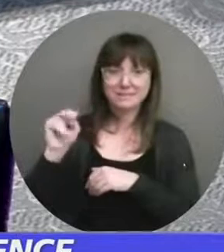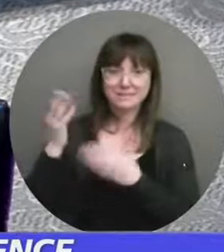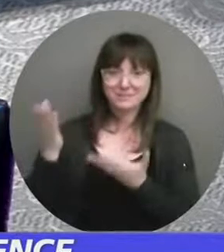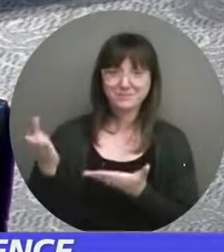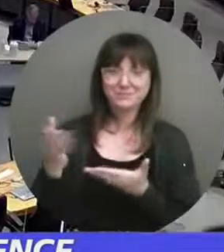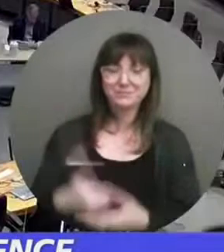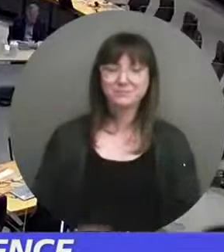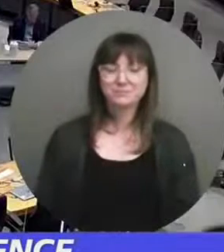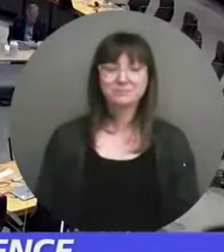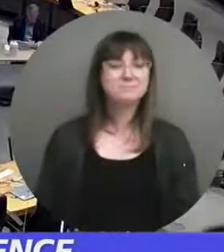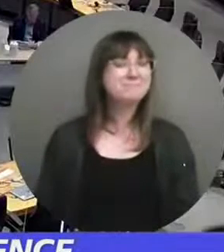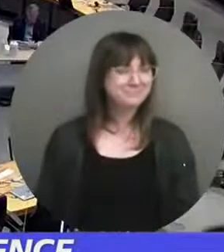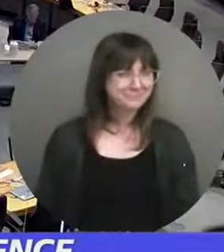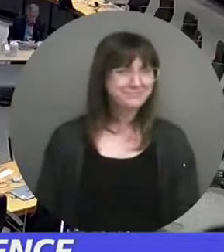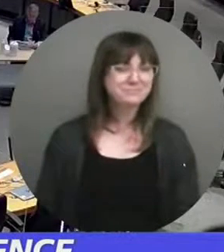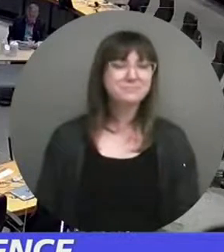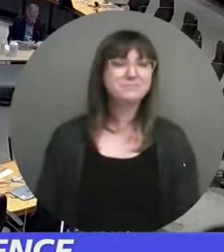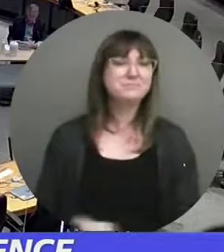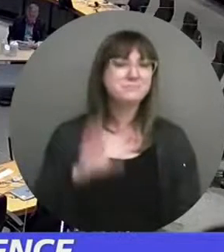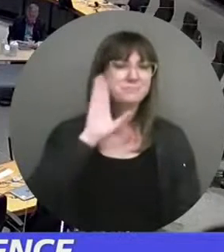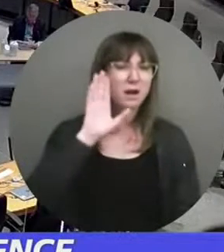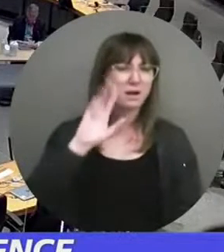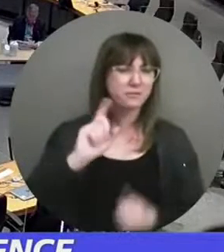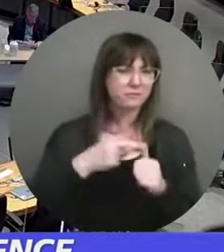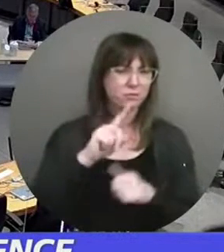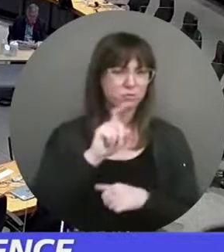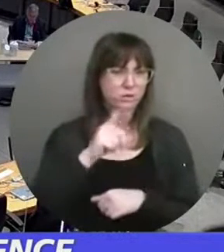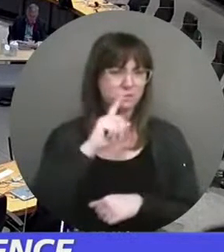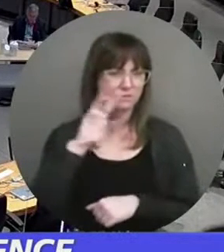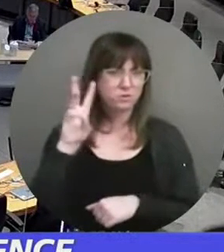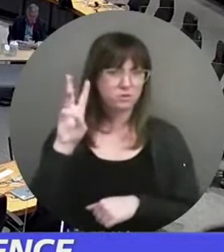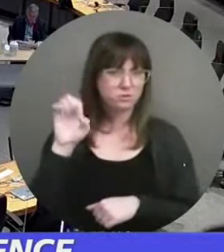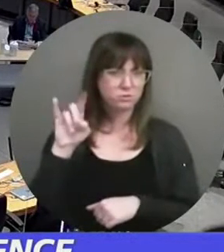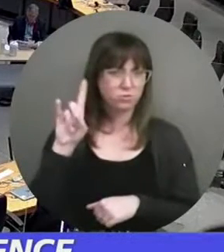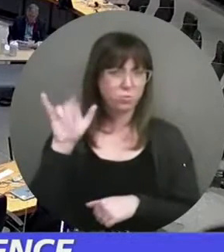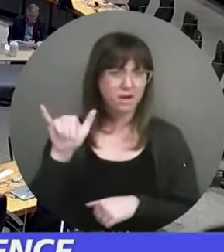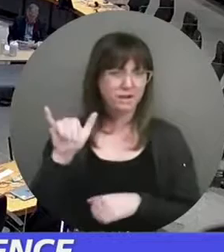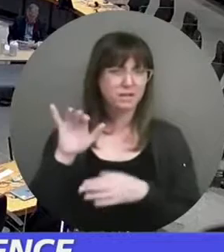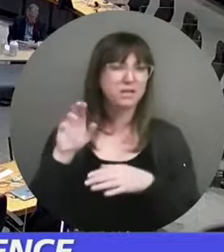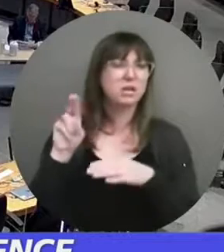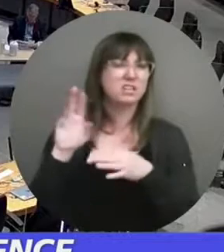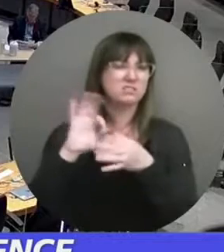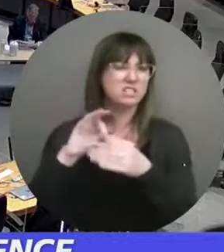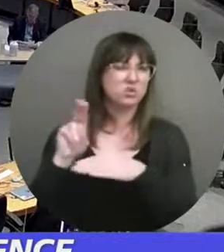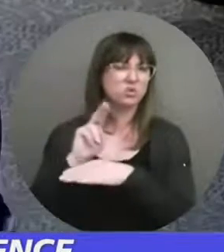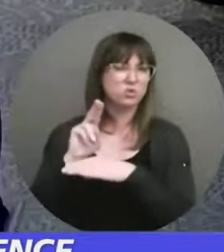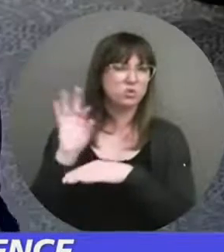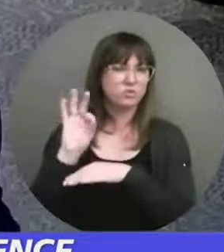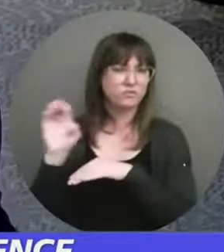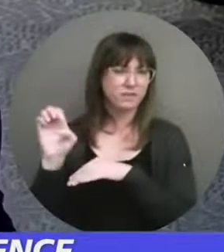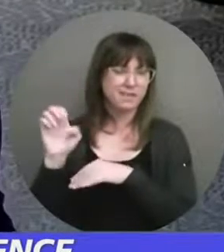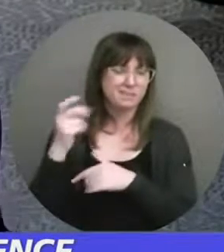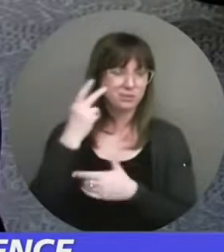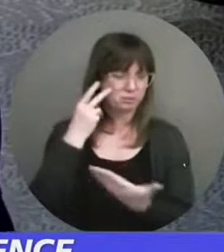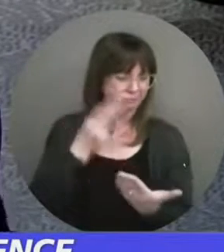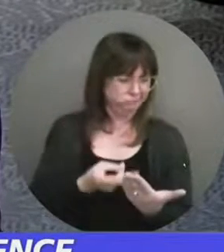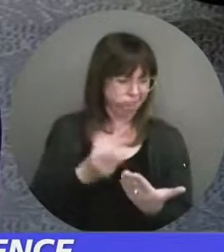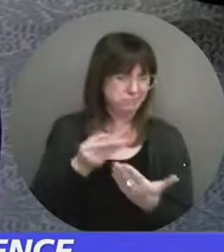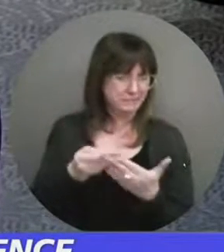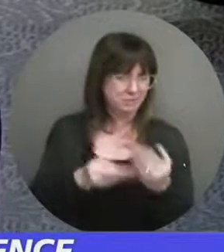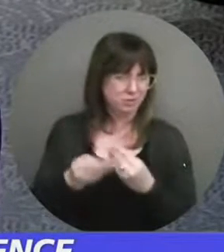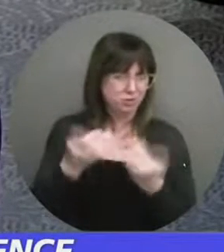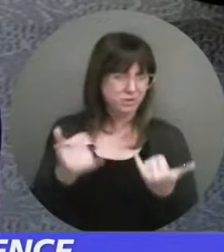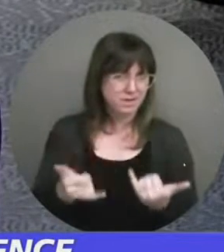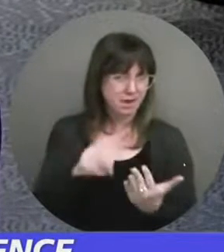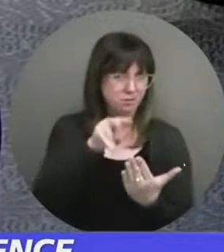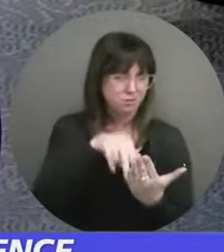Thanks, Kina. First question, I think it might be for Wendy. It's regarding user fees. I just got the copy of the budget book now, so I'm just going through them. It looks